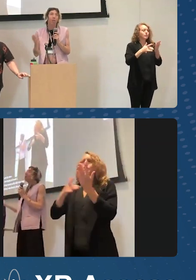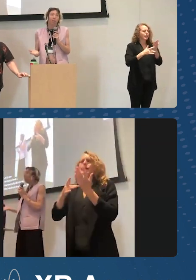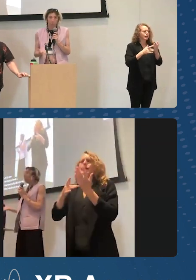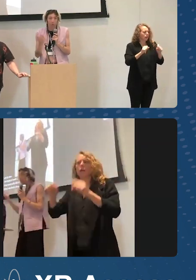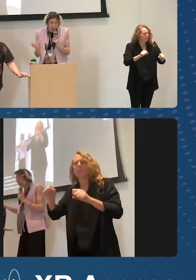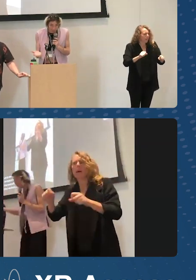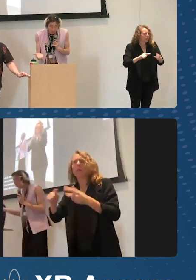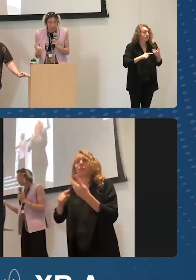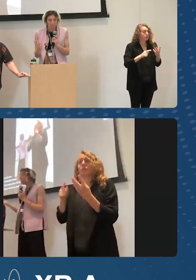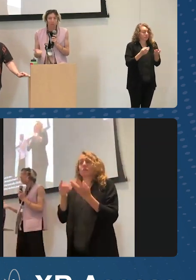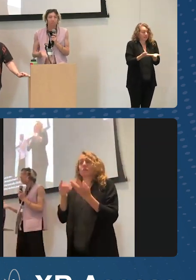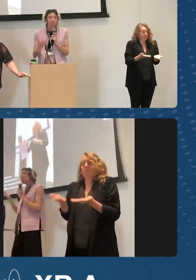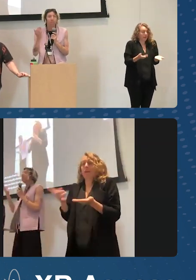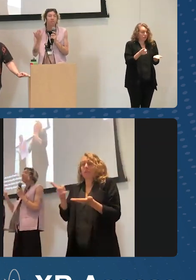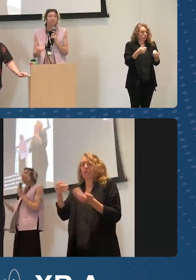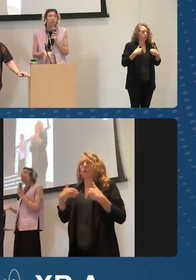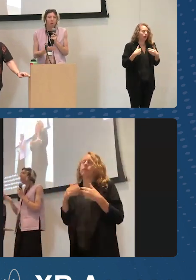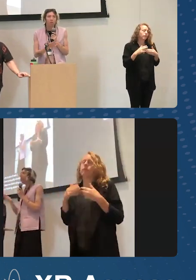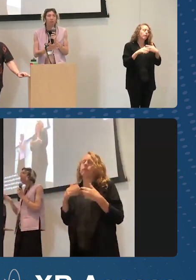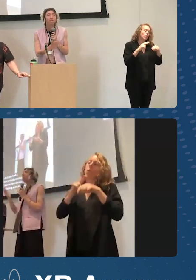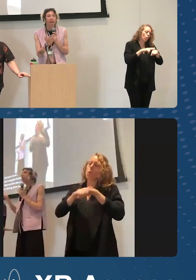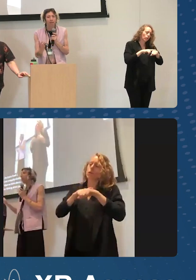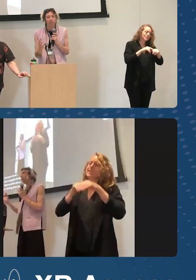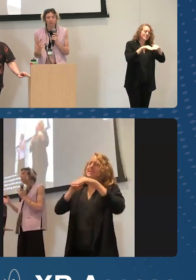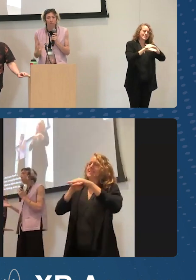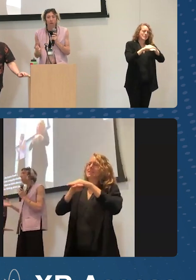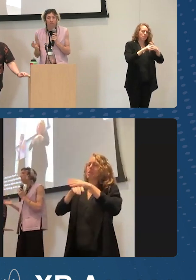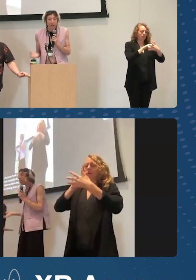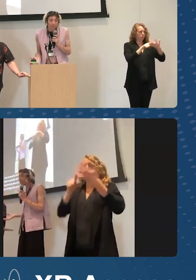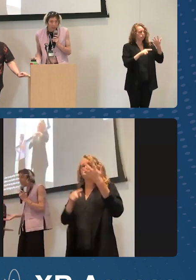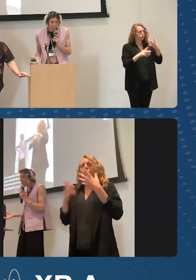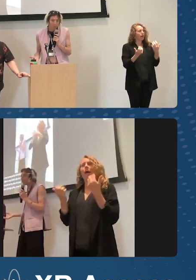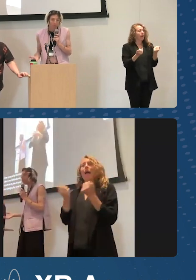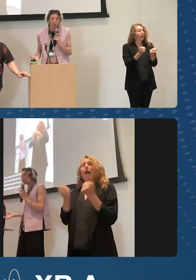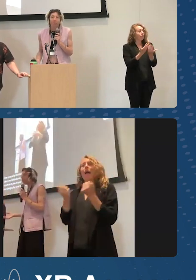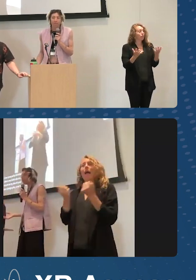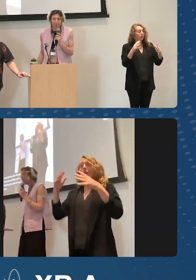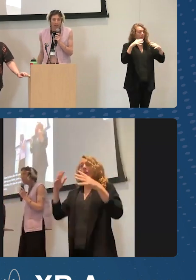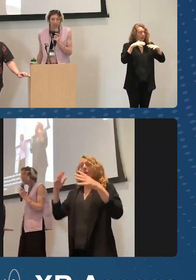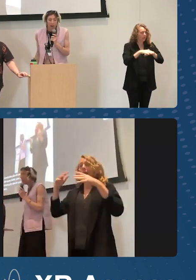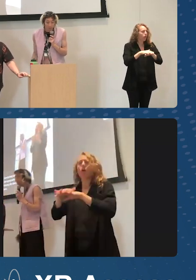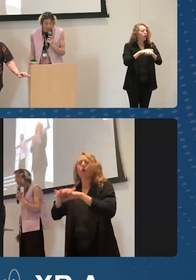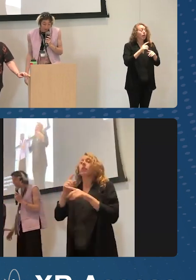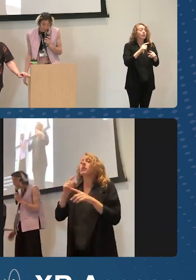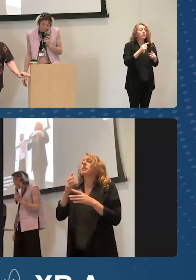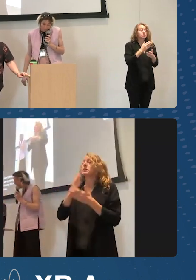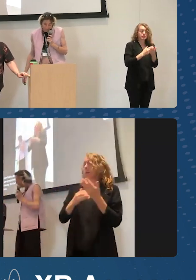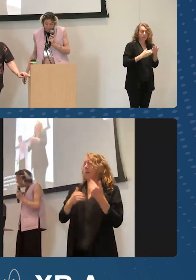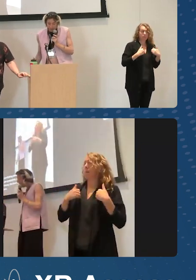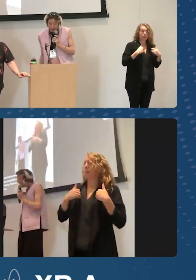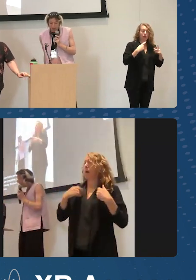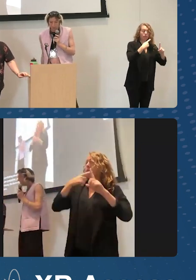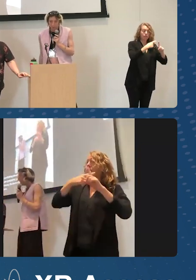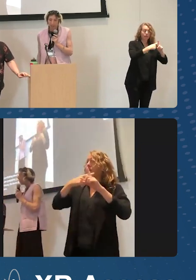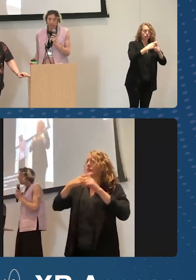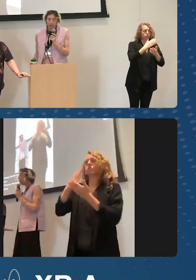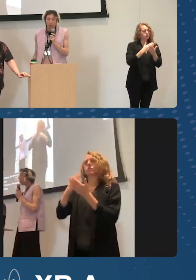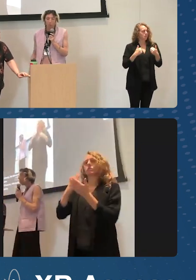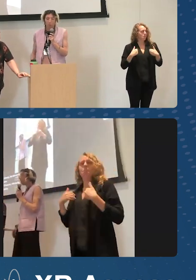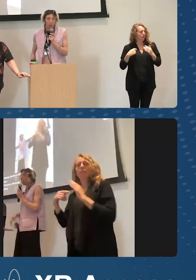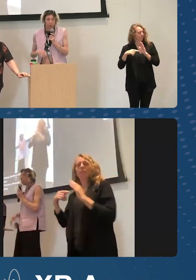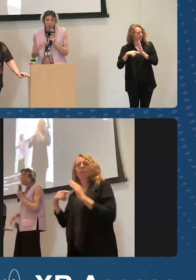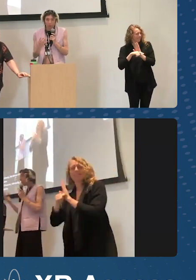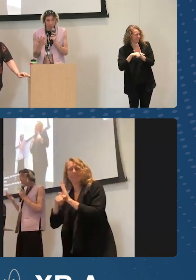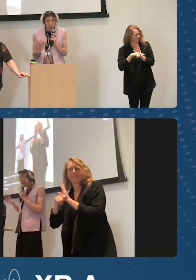all, of course, obviously disability, these all intersect to advantage some people and disadvantage others. And